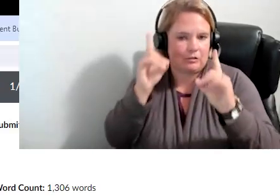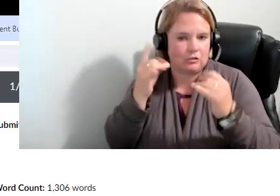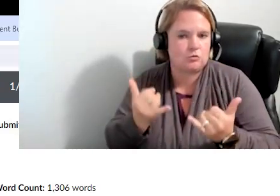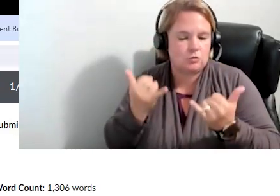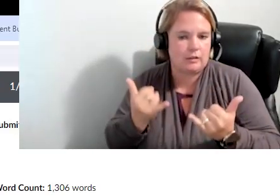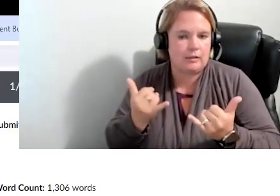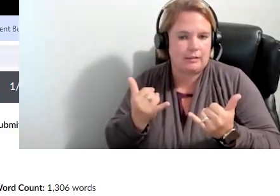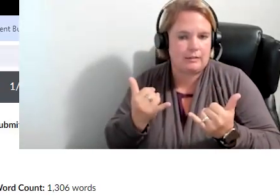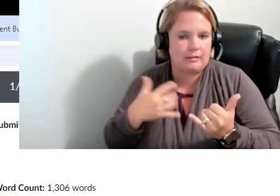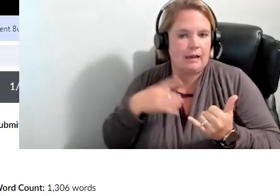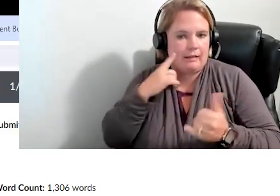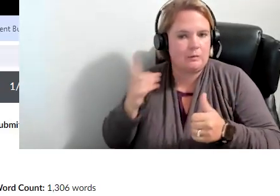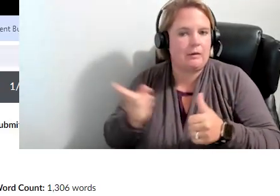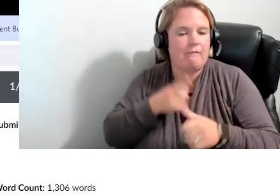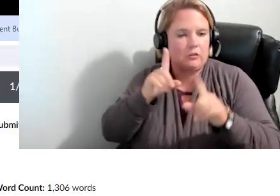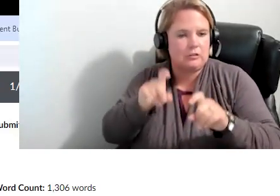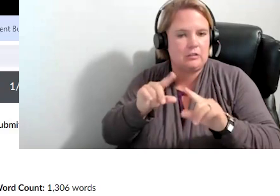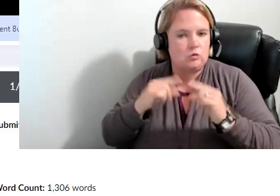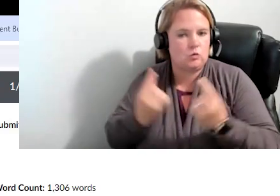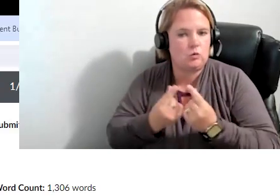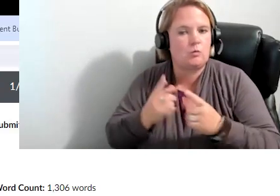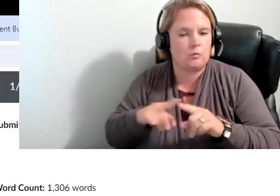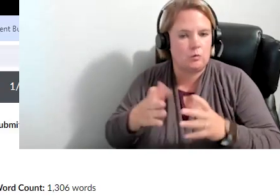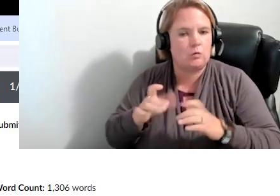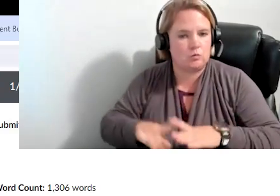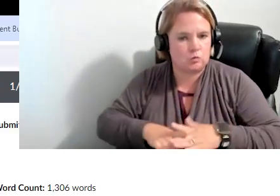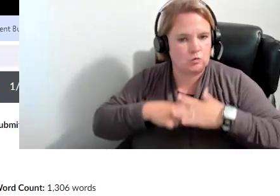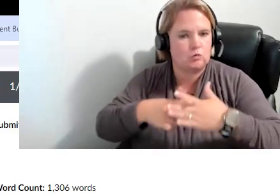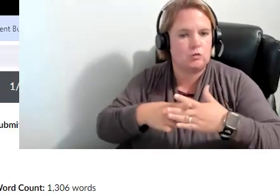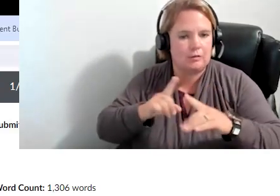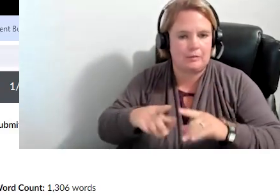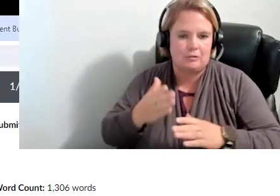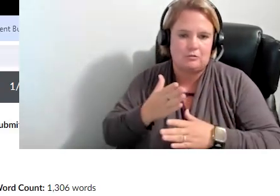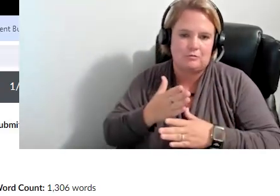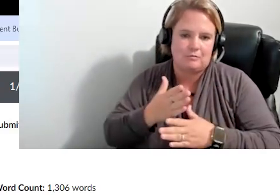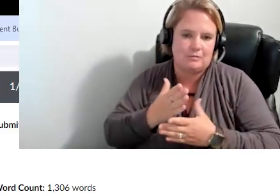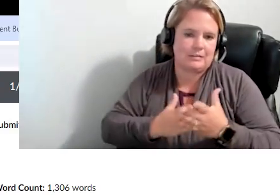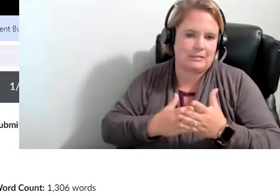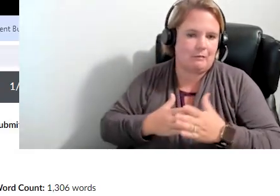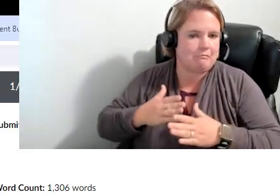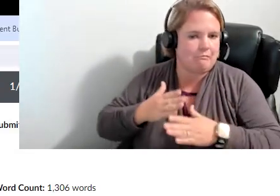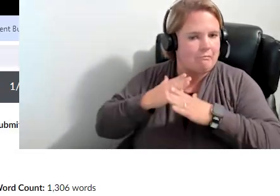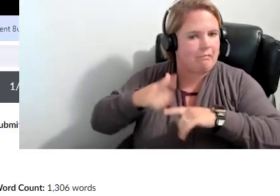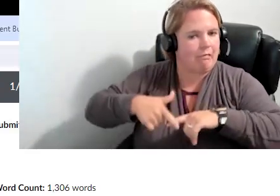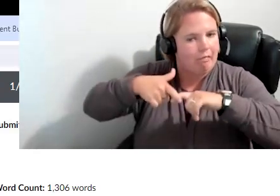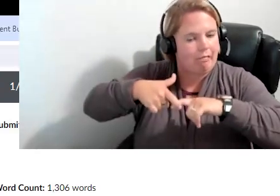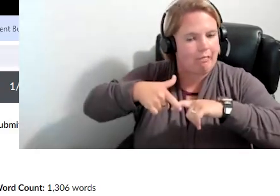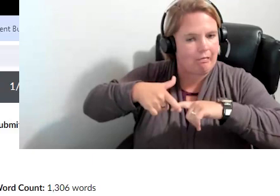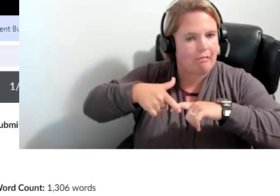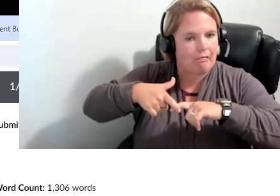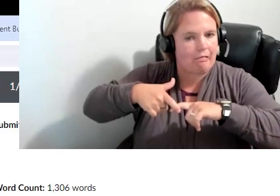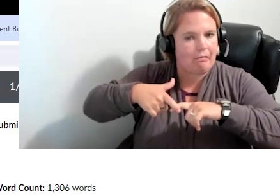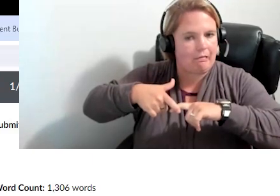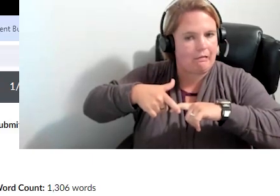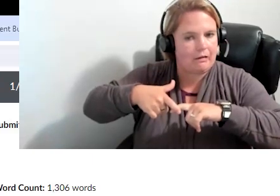that'll be our first test group. But we would like to roll this out, but there are some restrictions that we have to overcome. Most commonly,